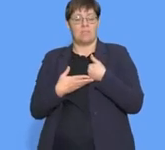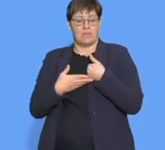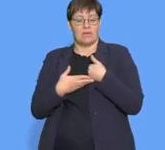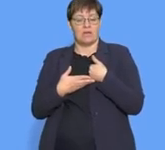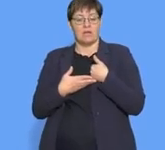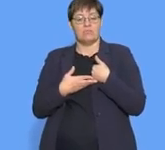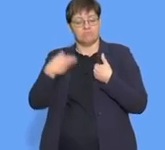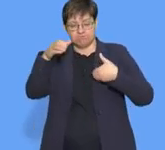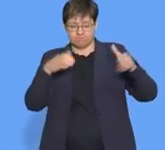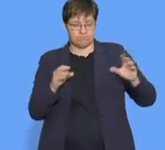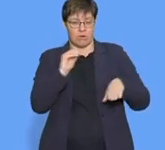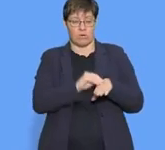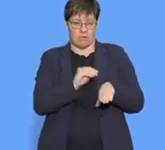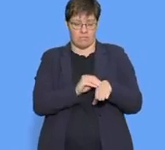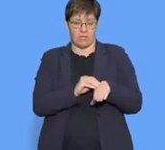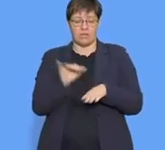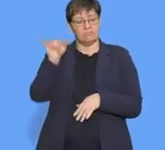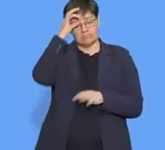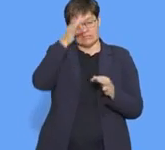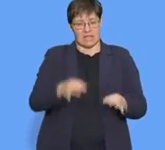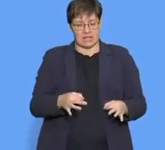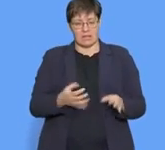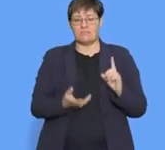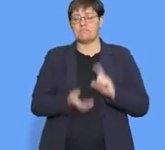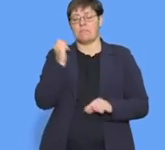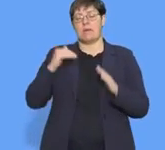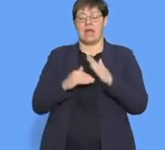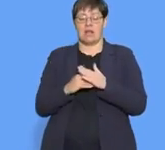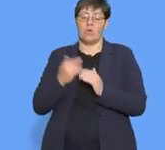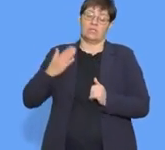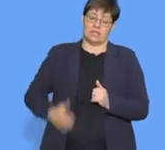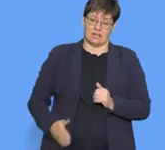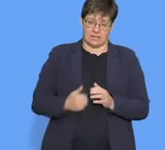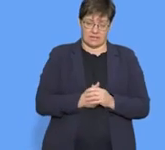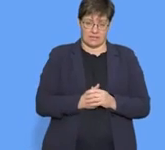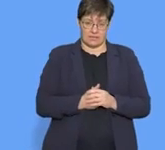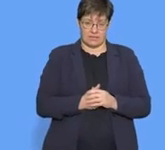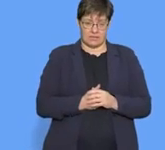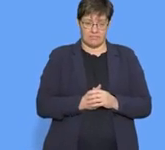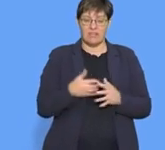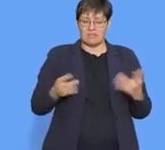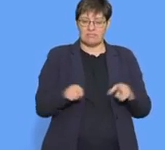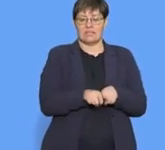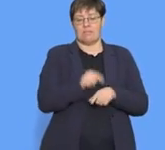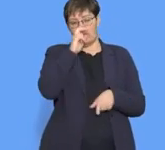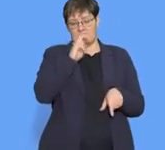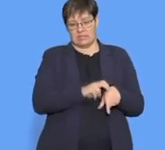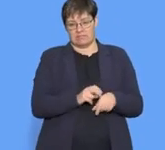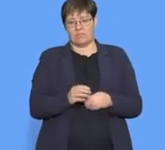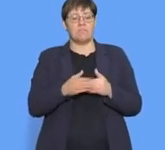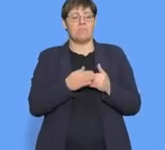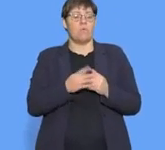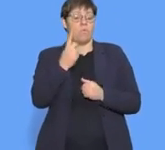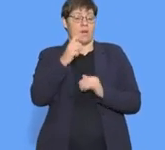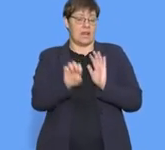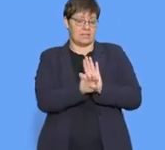will help us to try and break down the problem and decide which route to take to find an angle or side as needed.